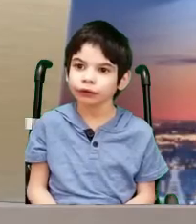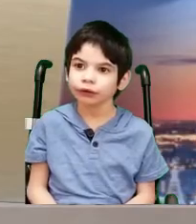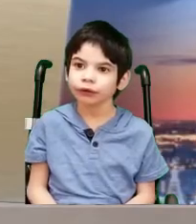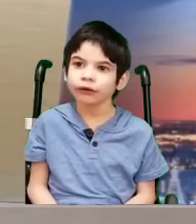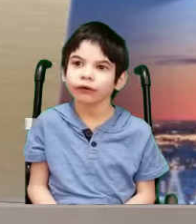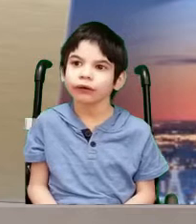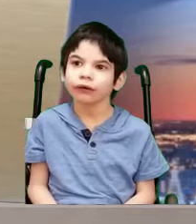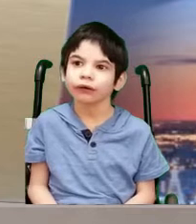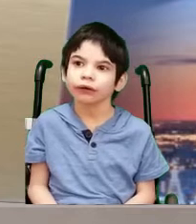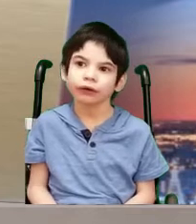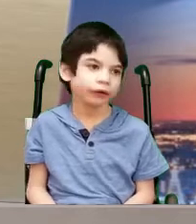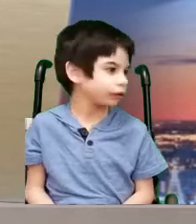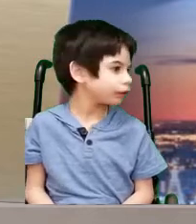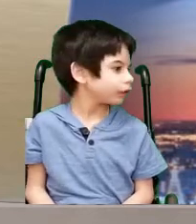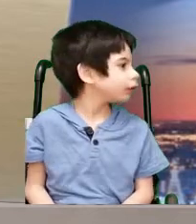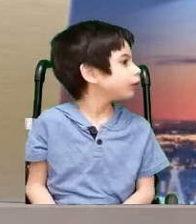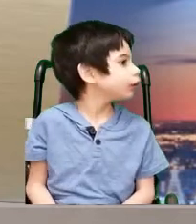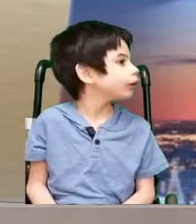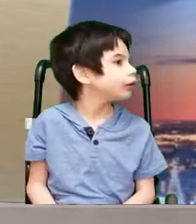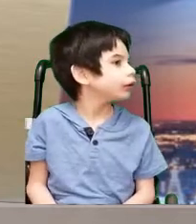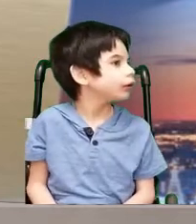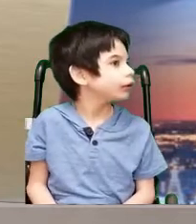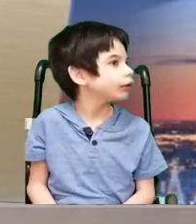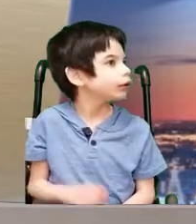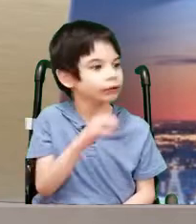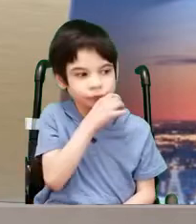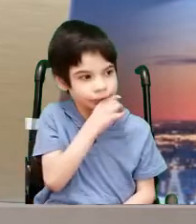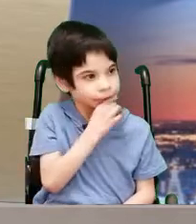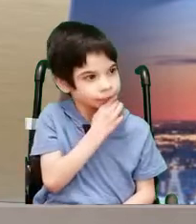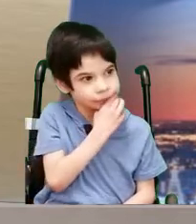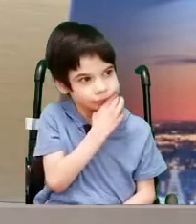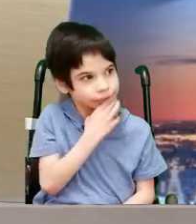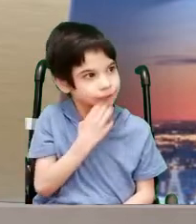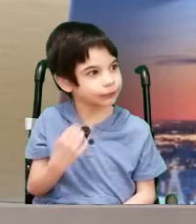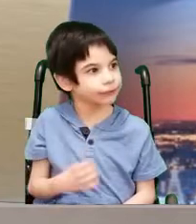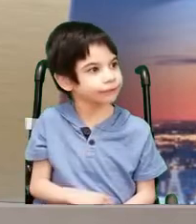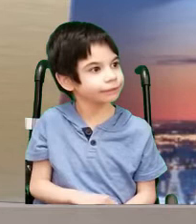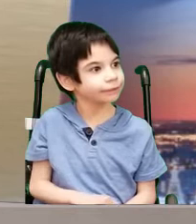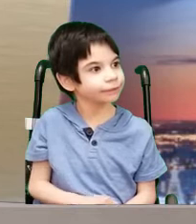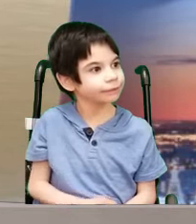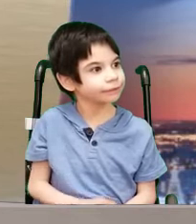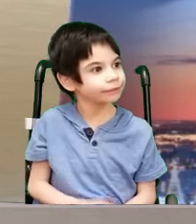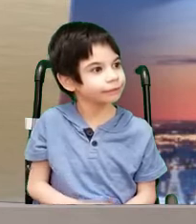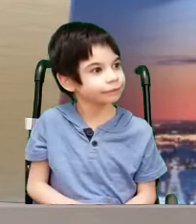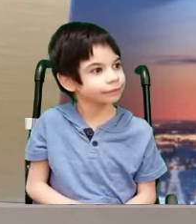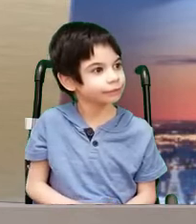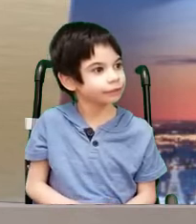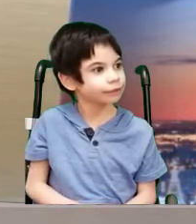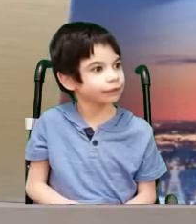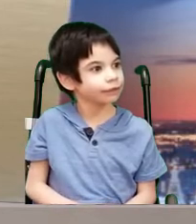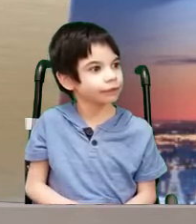Character education trait for April is perseverance. Perseverance means that if at first you don't succeed, try